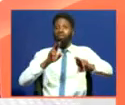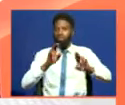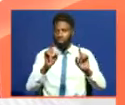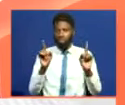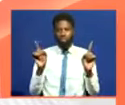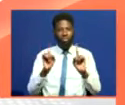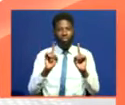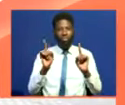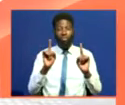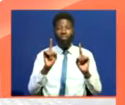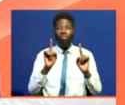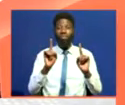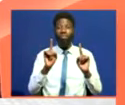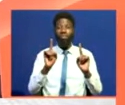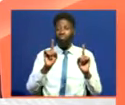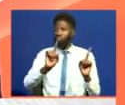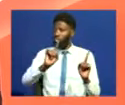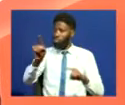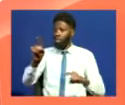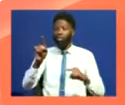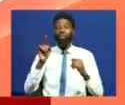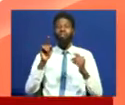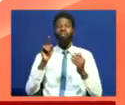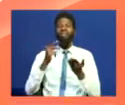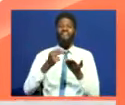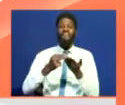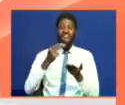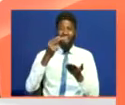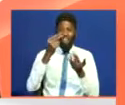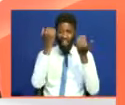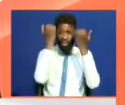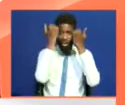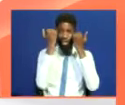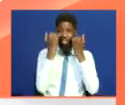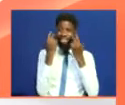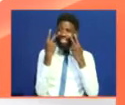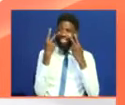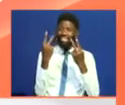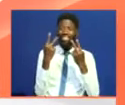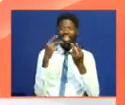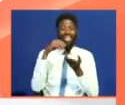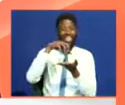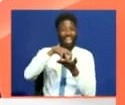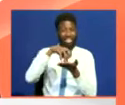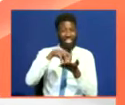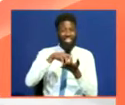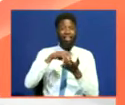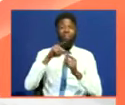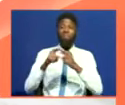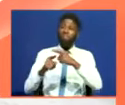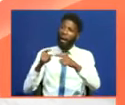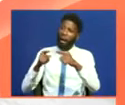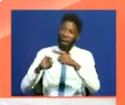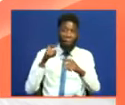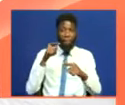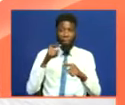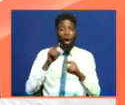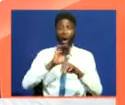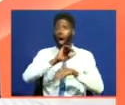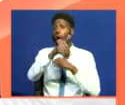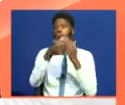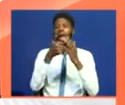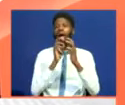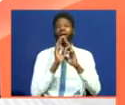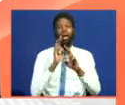cases with regards to murder, cases that are femicide based, you won't see all of them being reported. It's only highlights that will be reported.